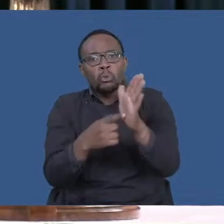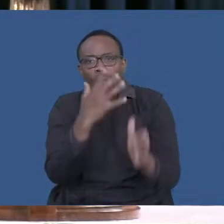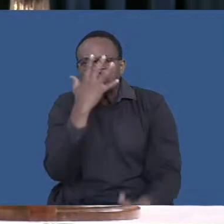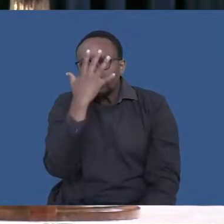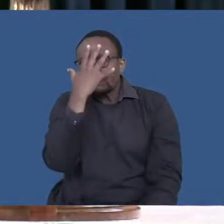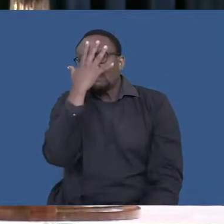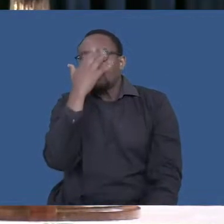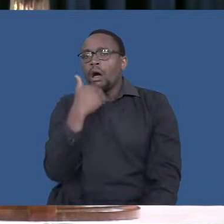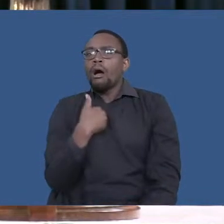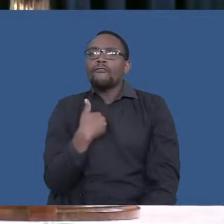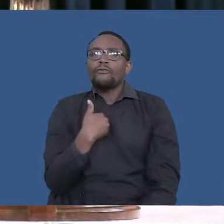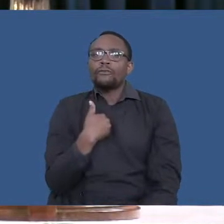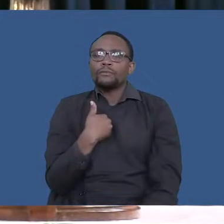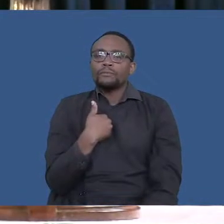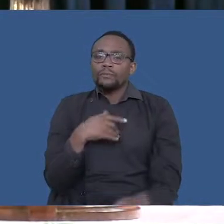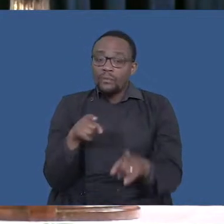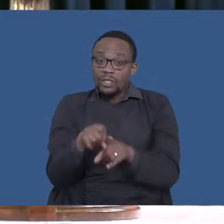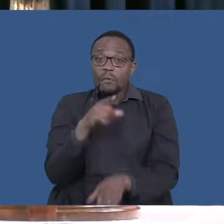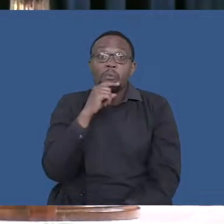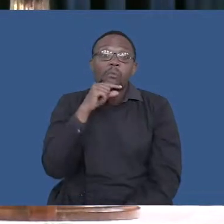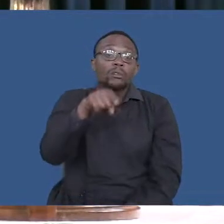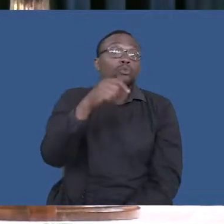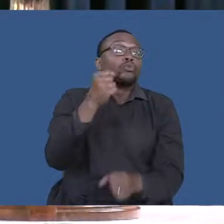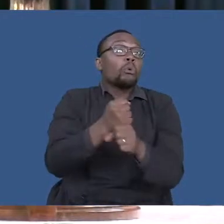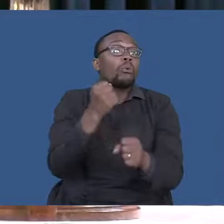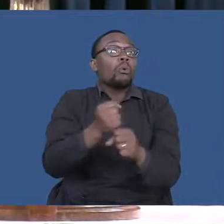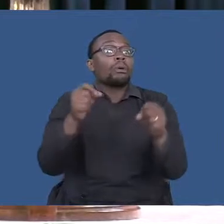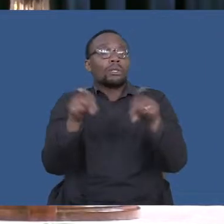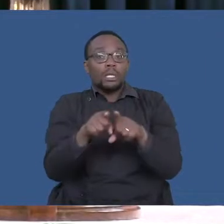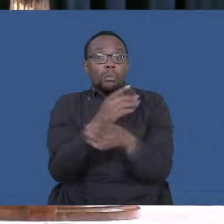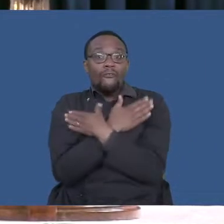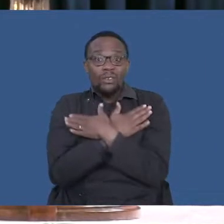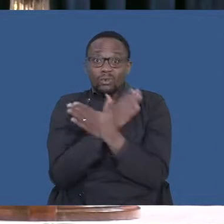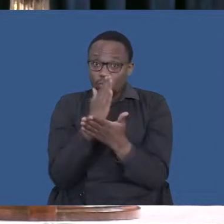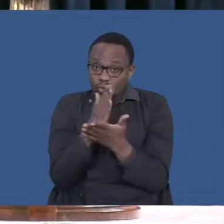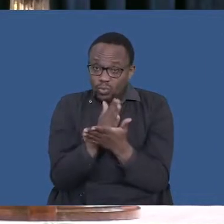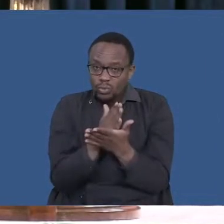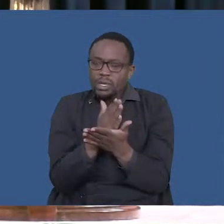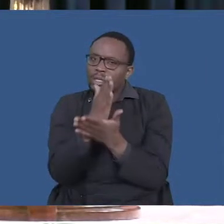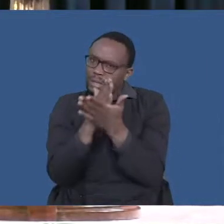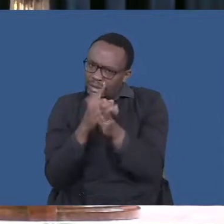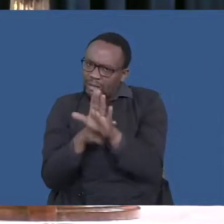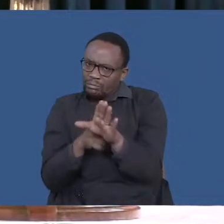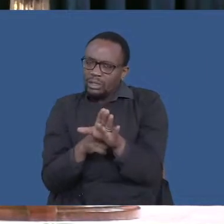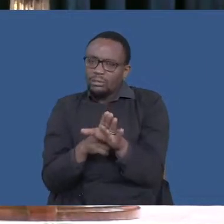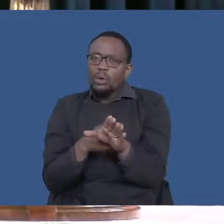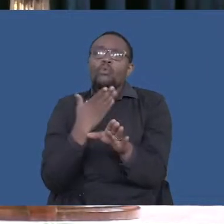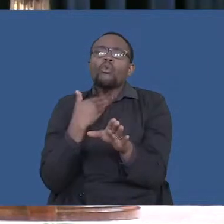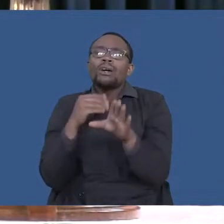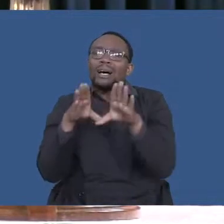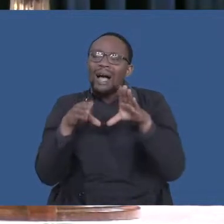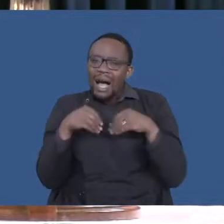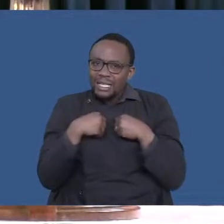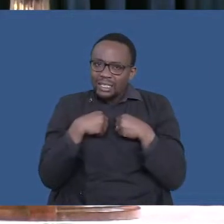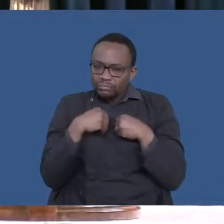embarrassment. And that is what Achan did, you know? And friends, it's true that even though sometimes we may not want to admit these things,